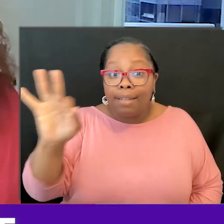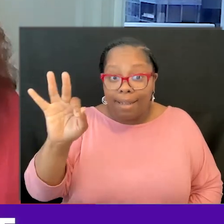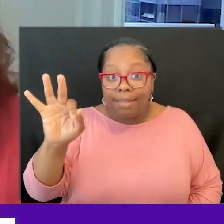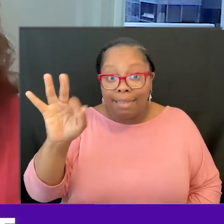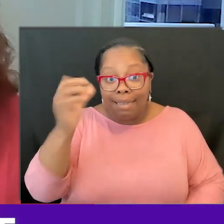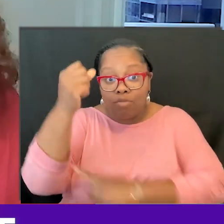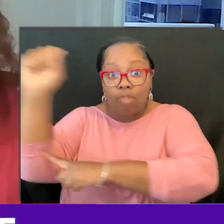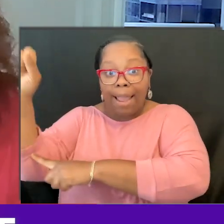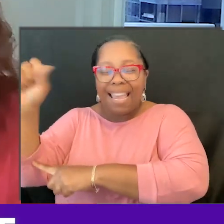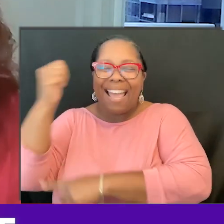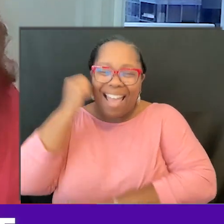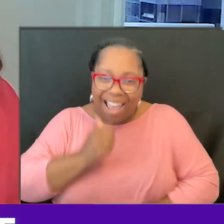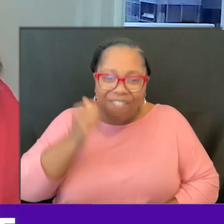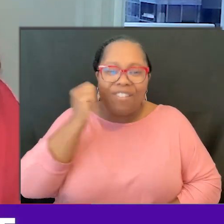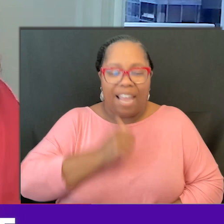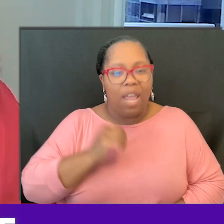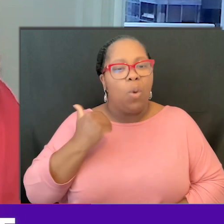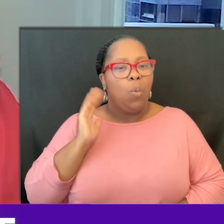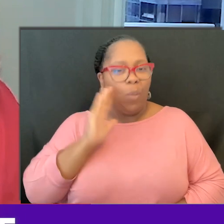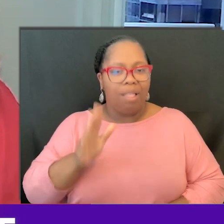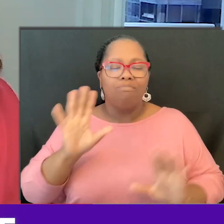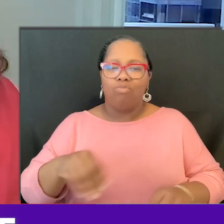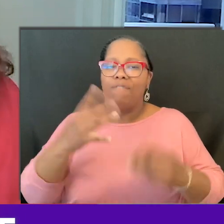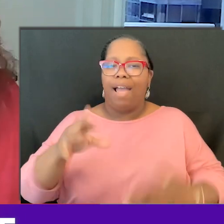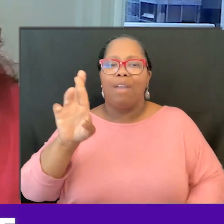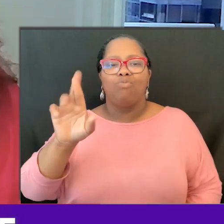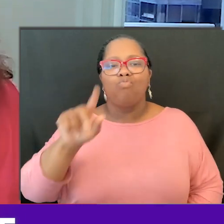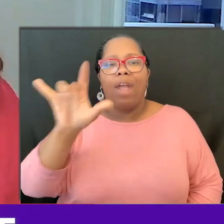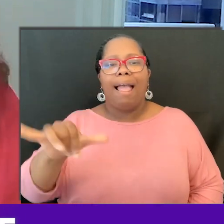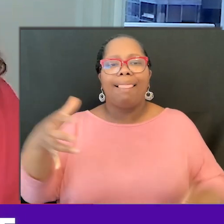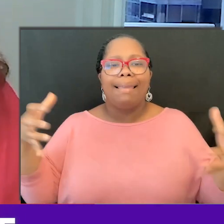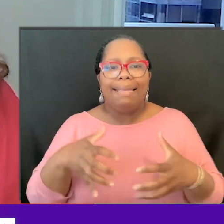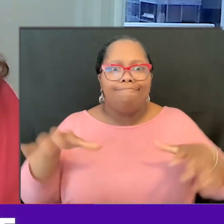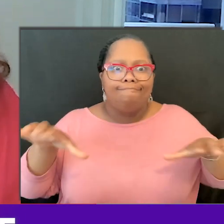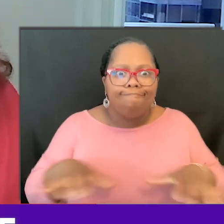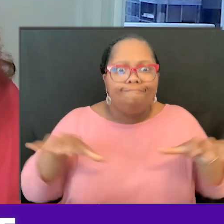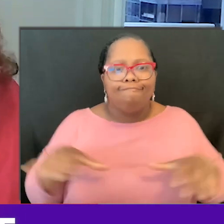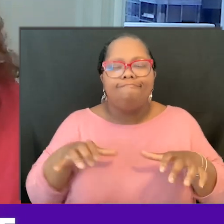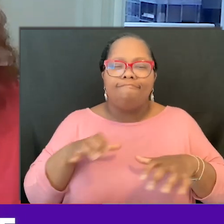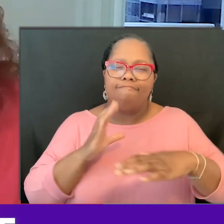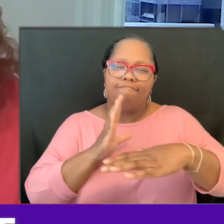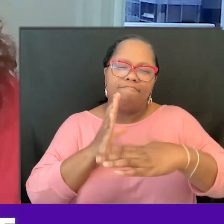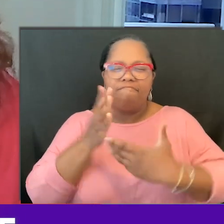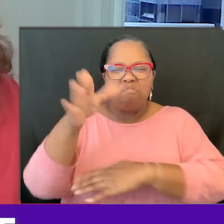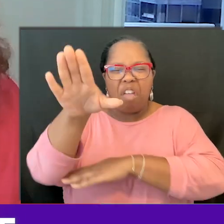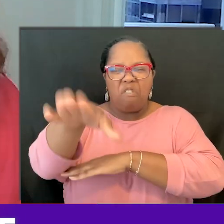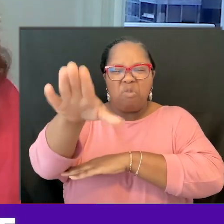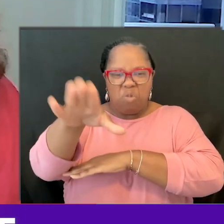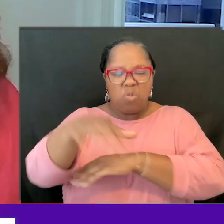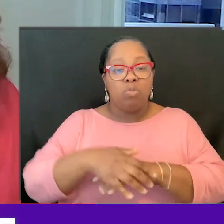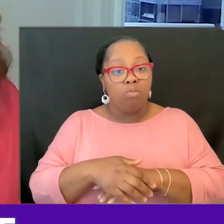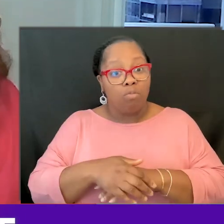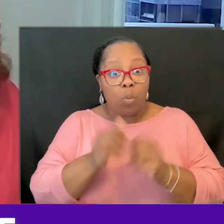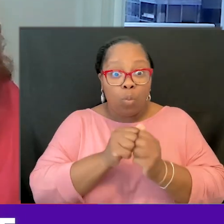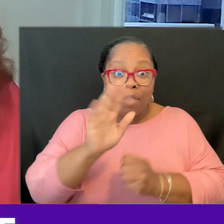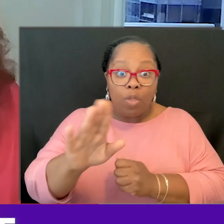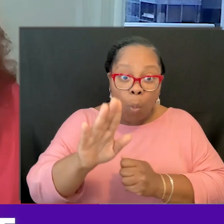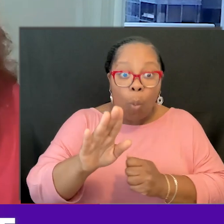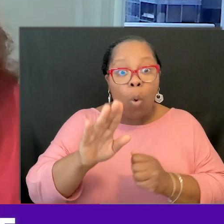action to join in the mid-afternoon. Plan with your colleagues to carpool to